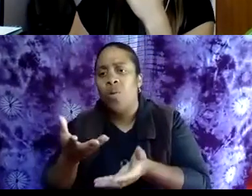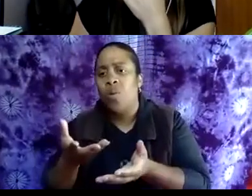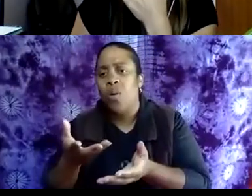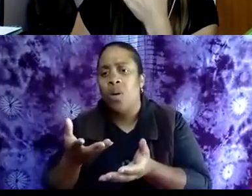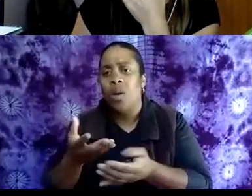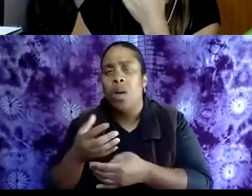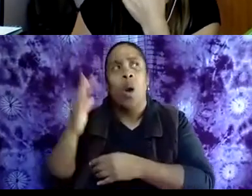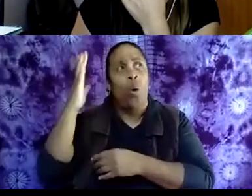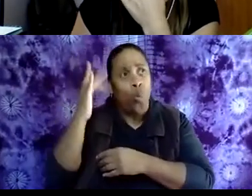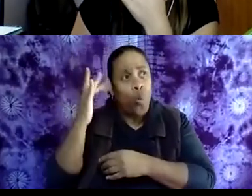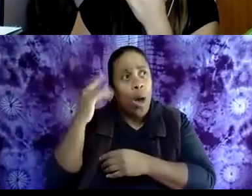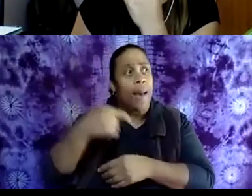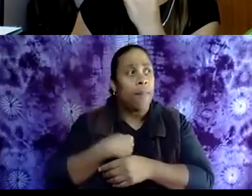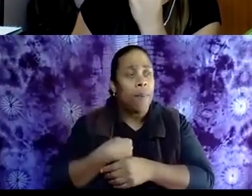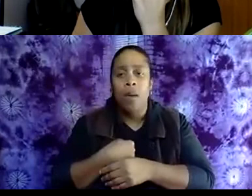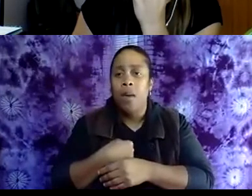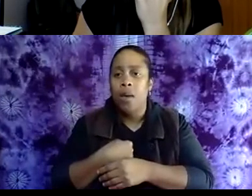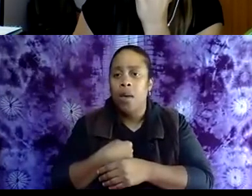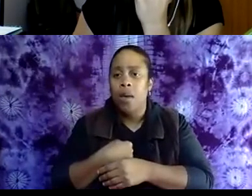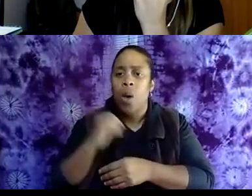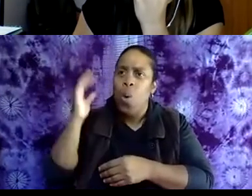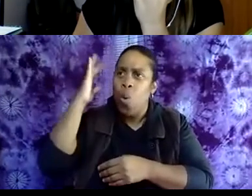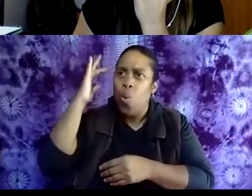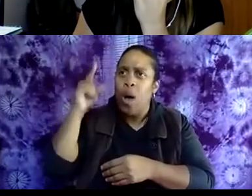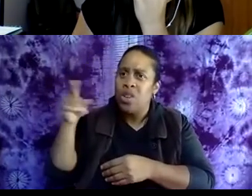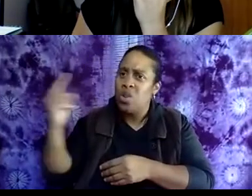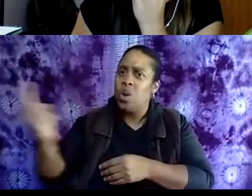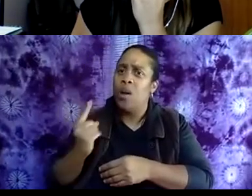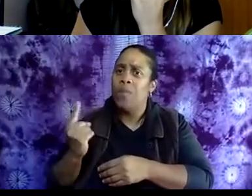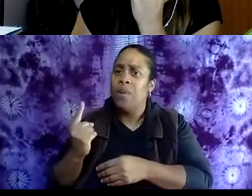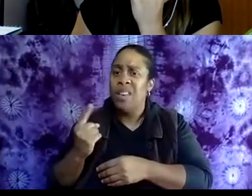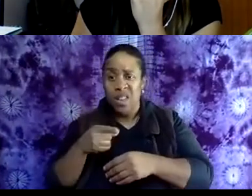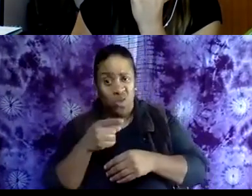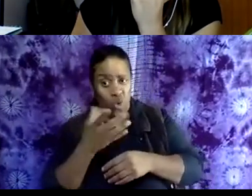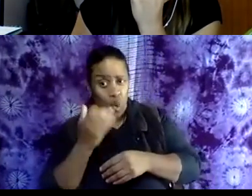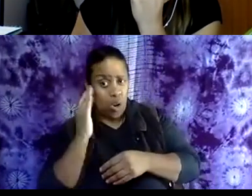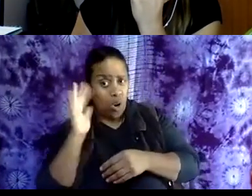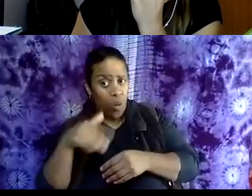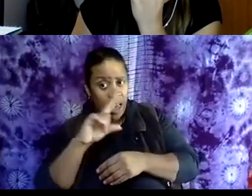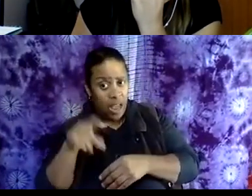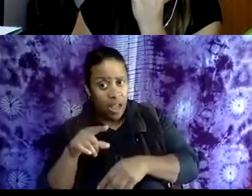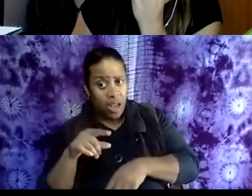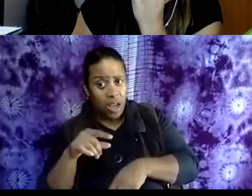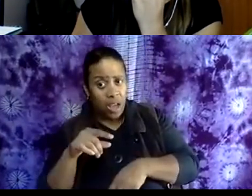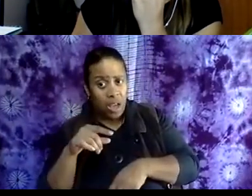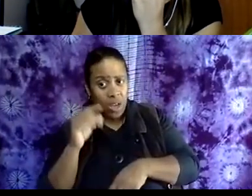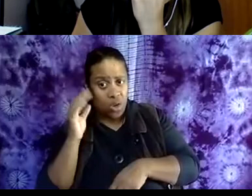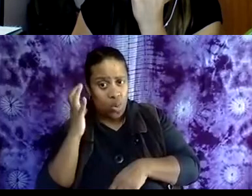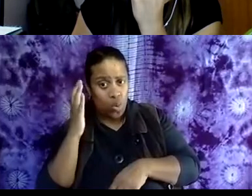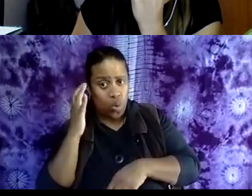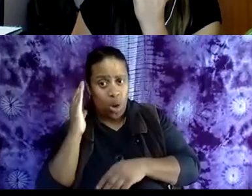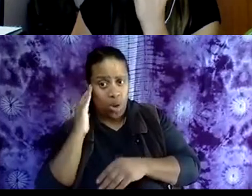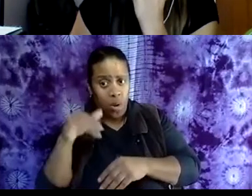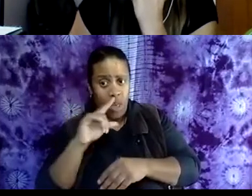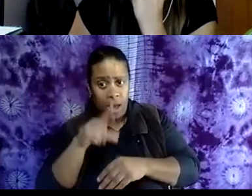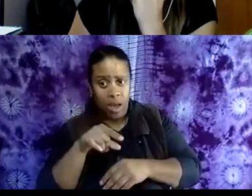Why me? Why is that what you actually want to know the answer to? I do. To what end? What was the